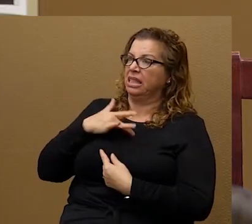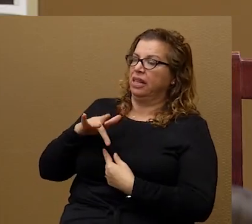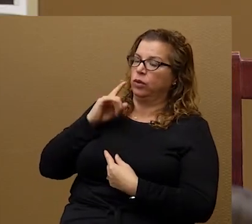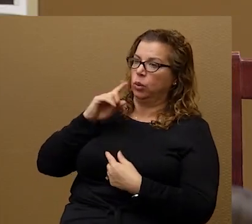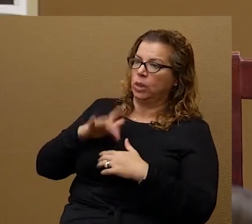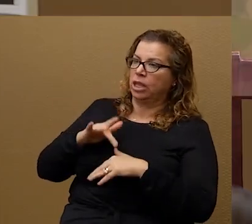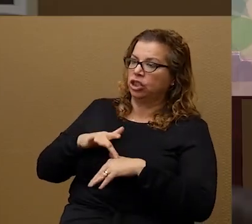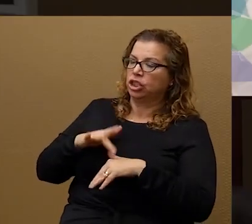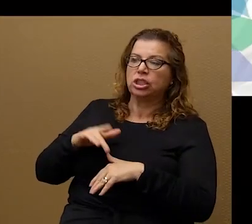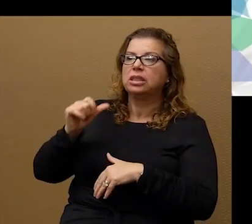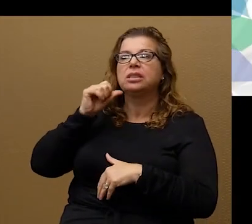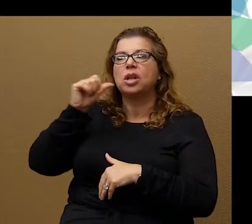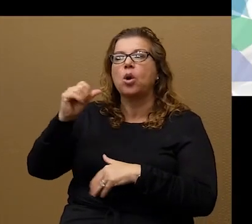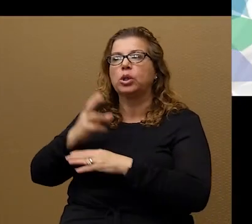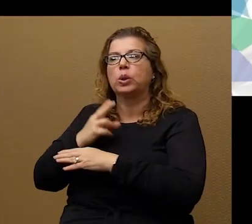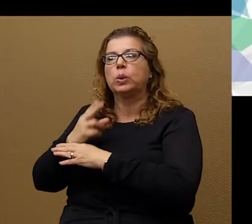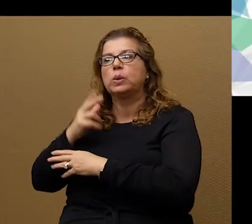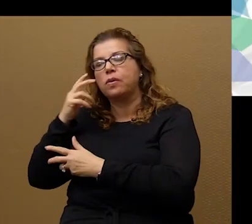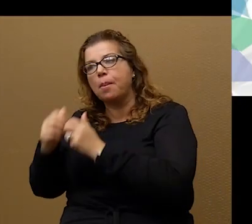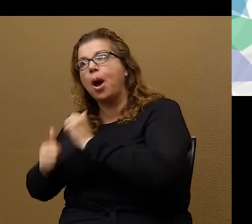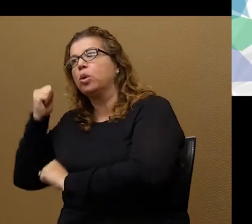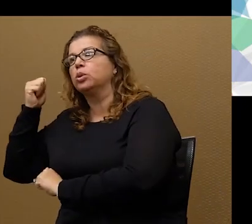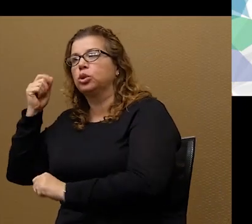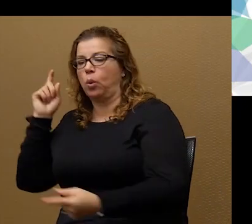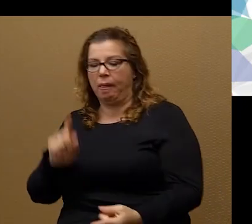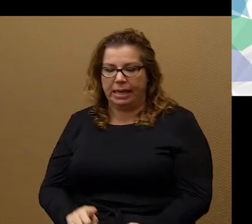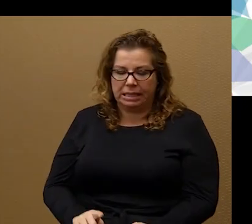consideration. Other things,